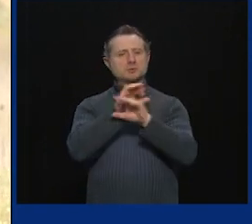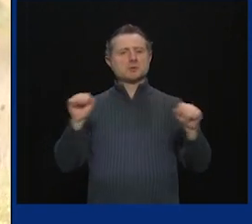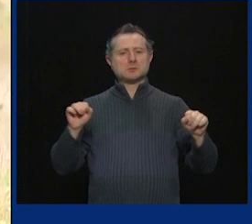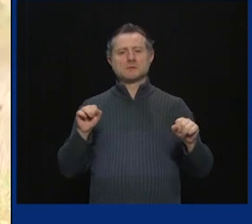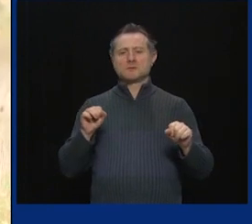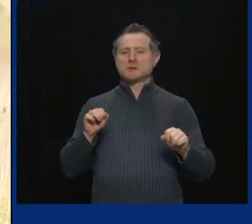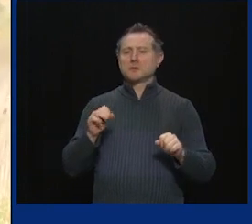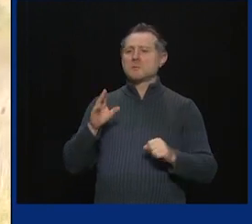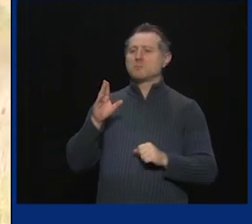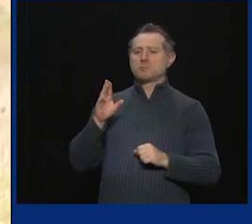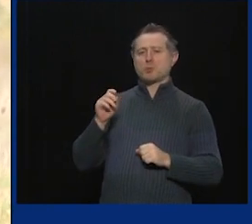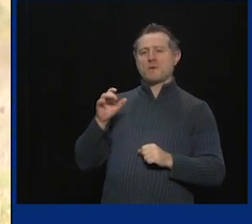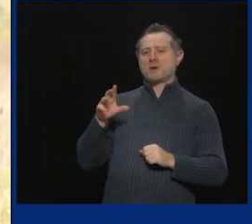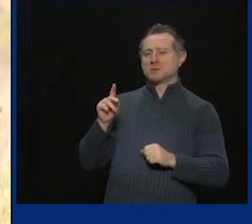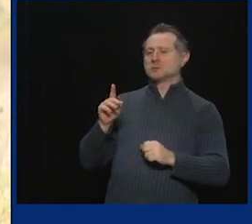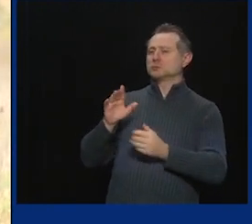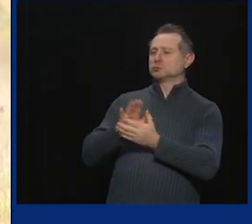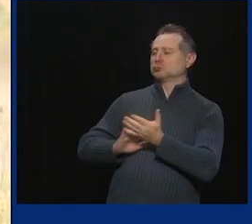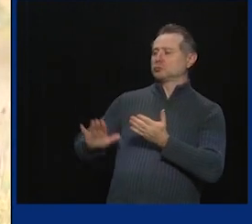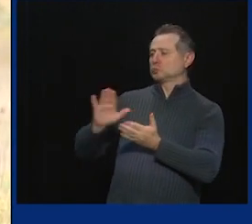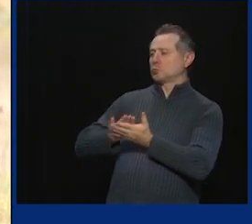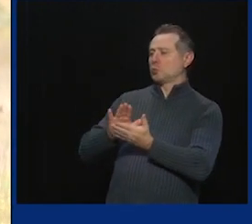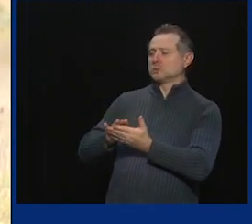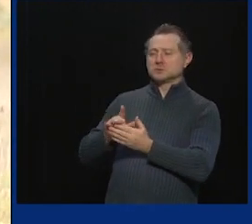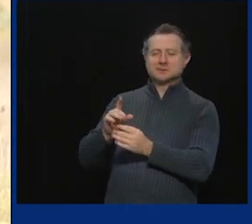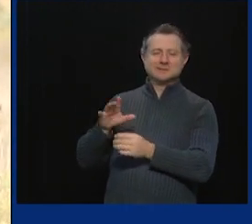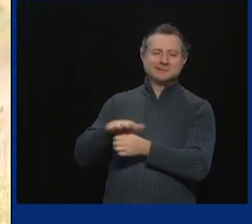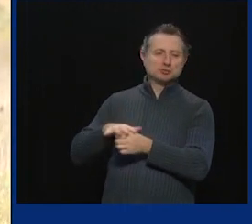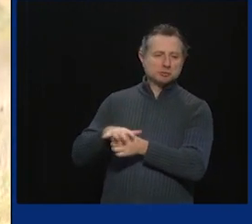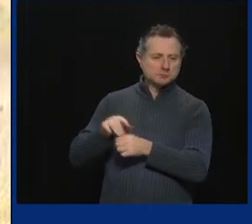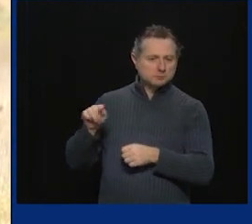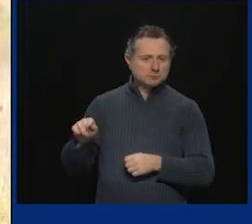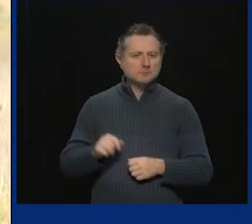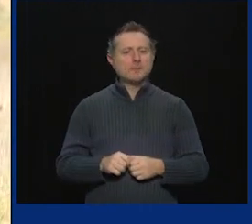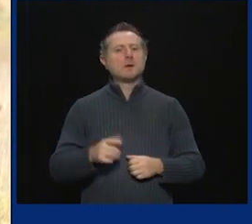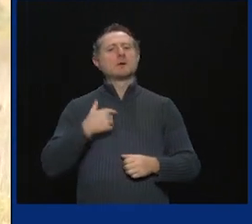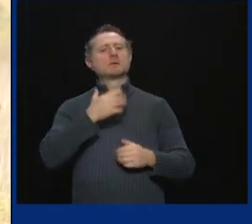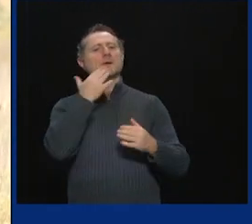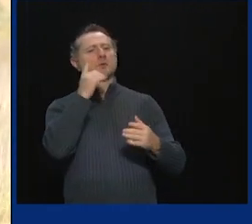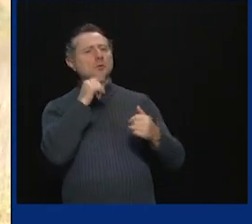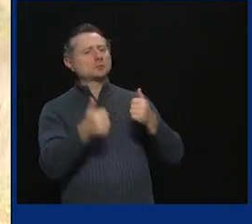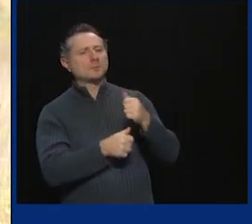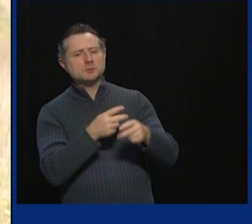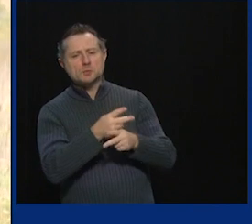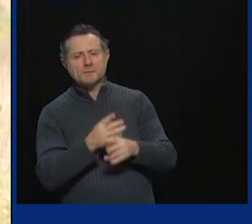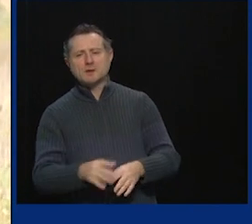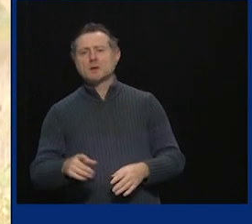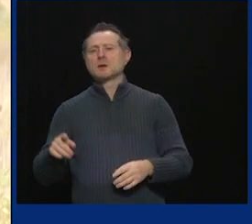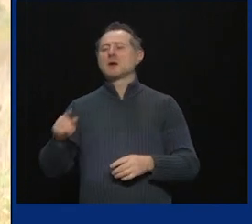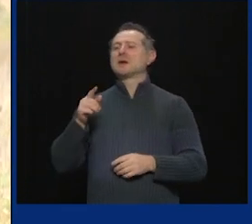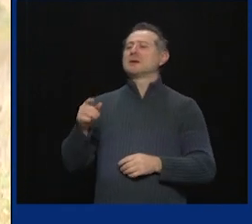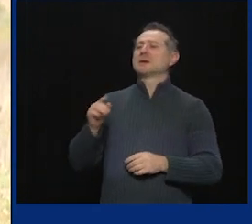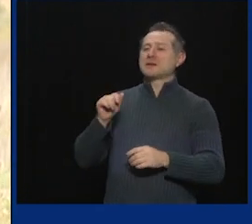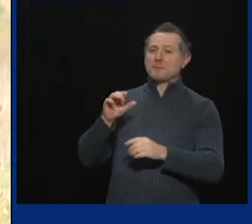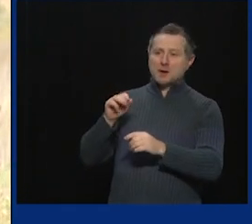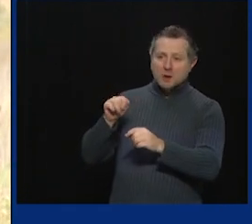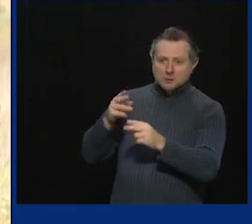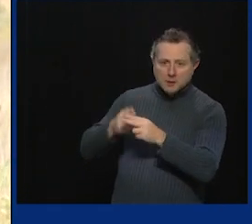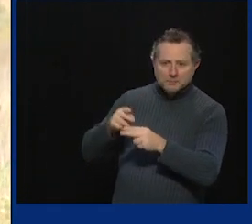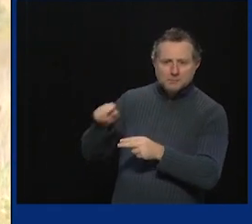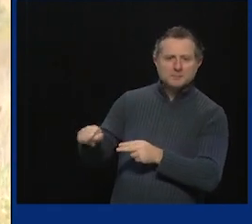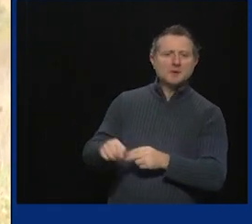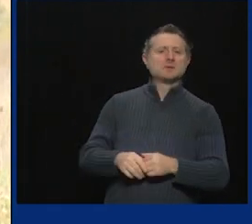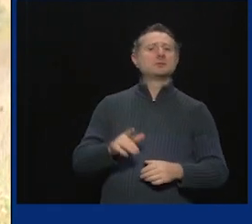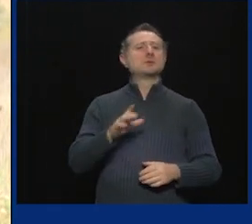the Town of Alabama, Deputy Supervisor Kevin Fisher, Councilperson Pamela LeGroux, Councilperson Jill